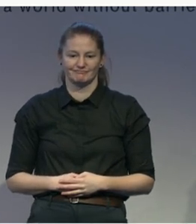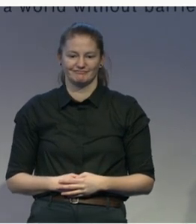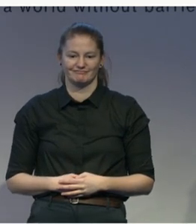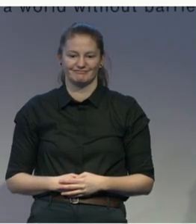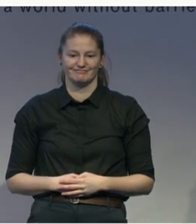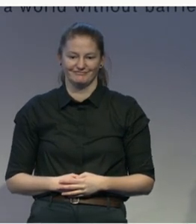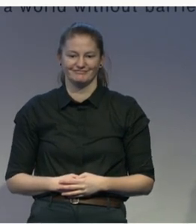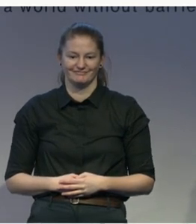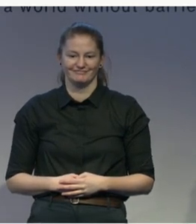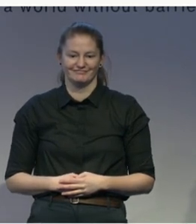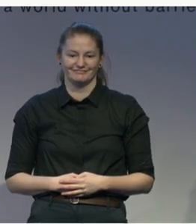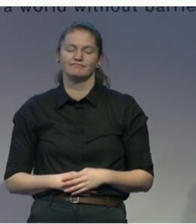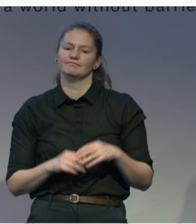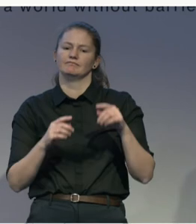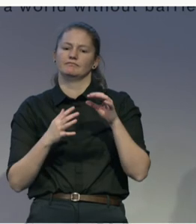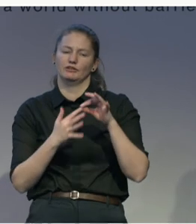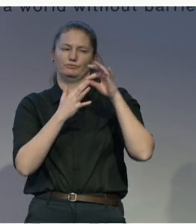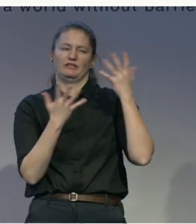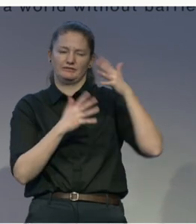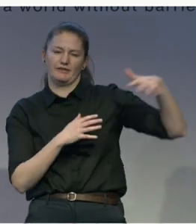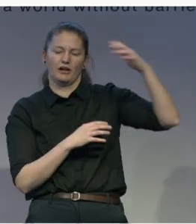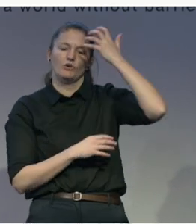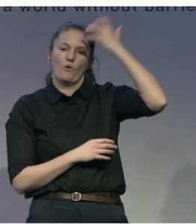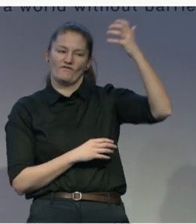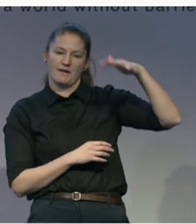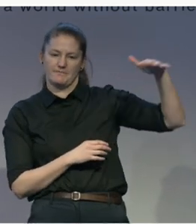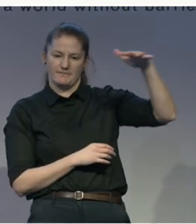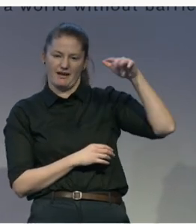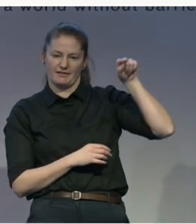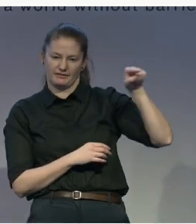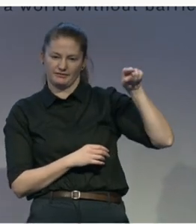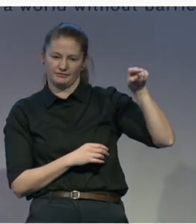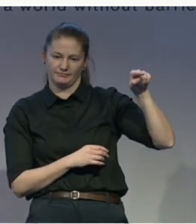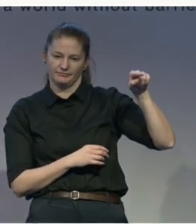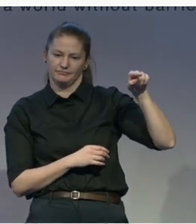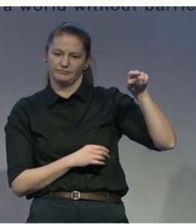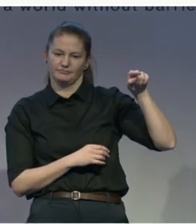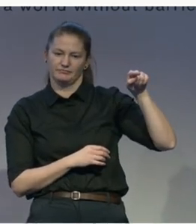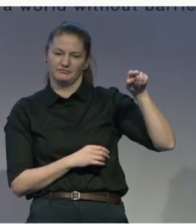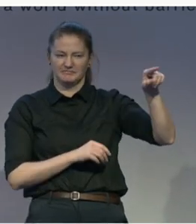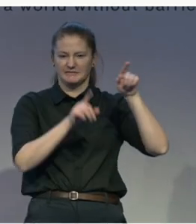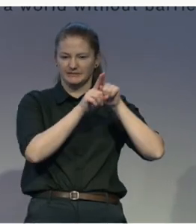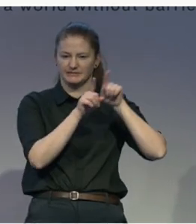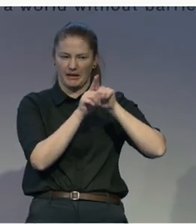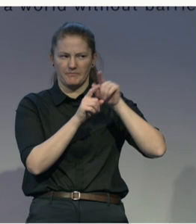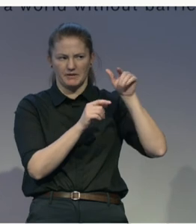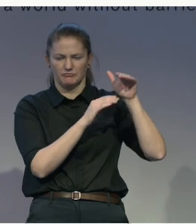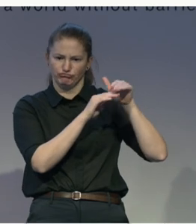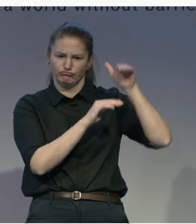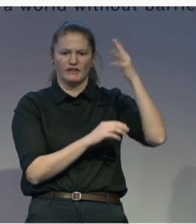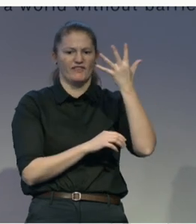about sort of nothing about us without us. Also, a good proportion of my team, 50%, is individuals with disabilities as well.